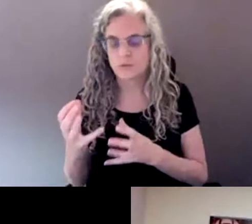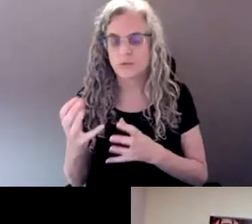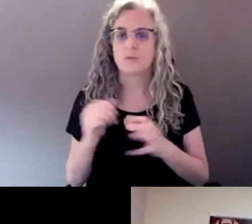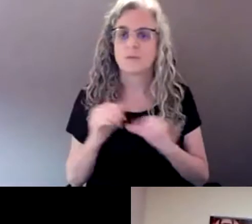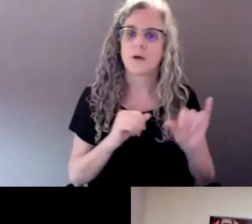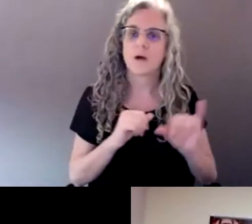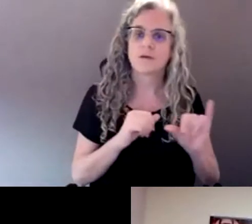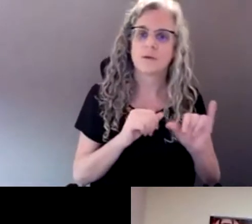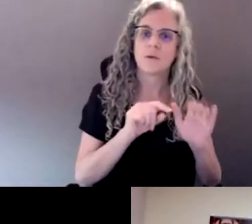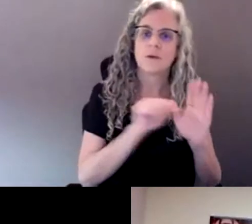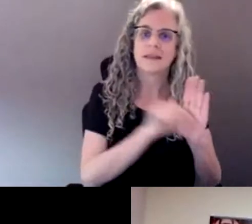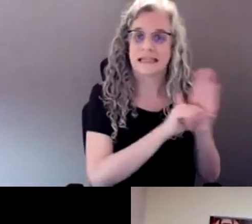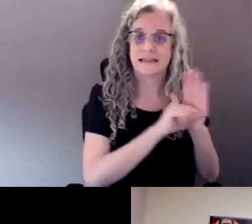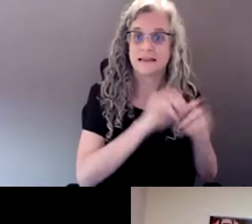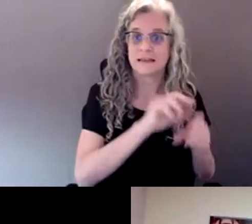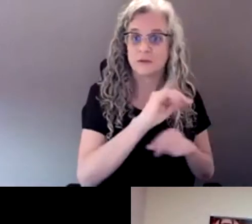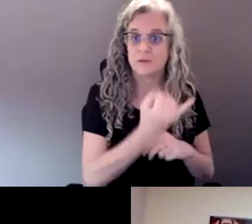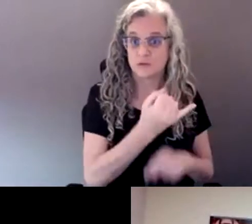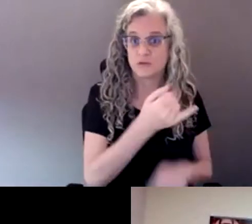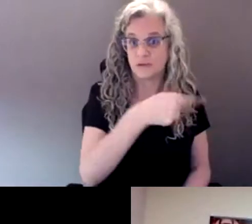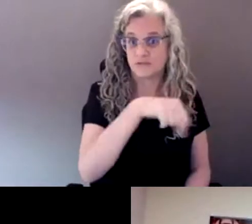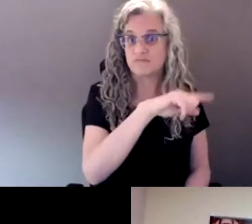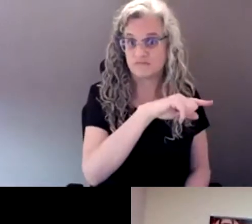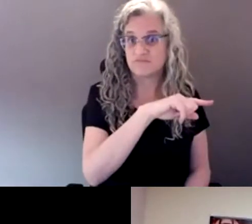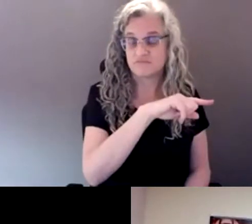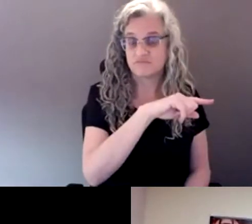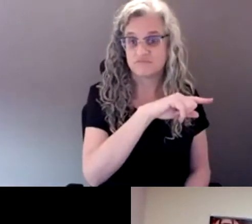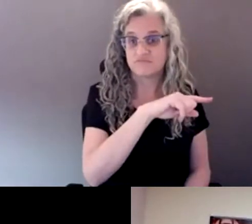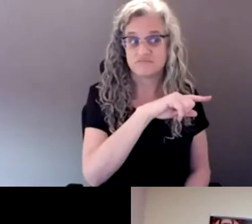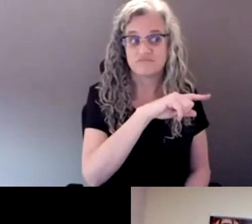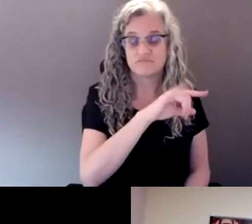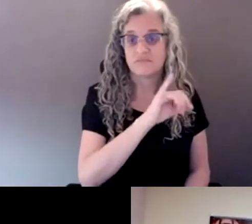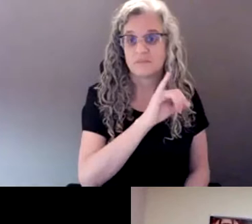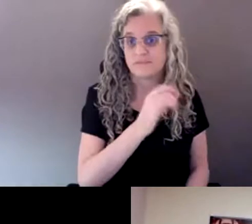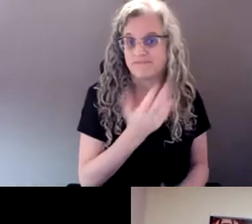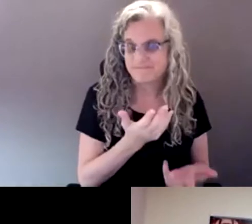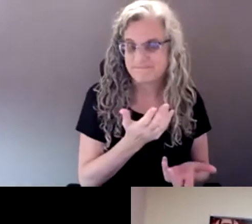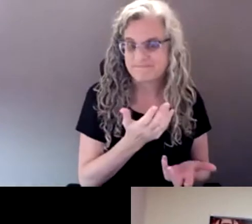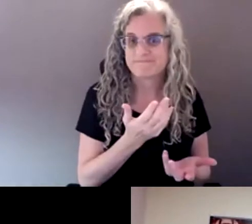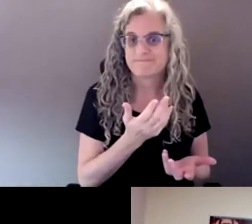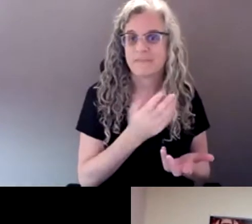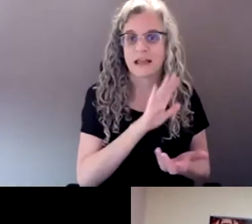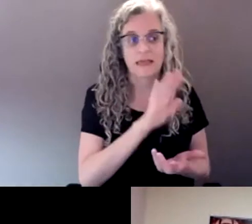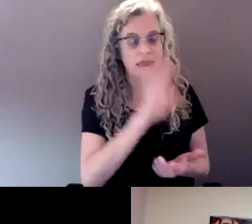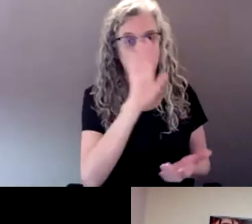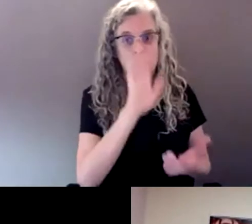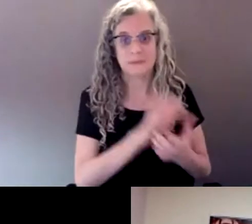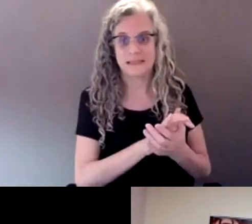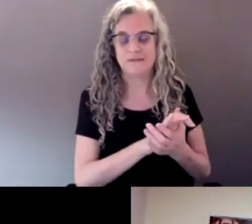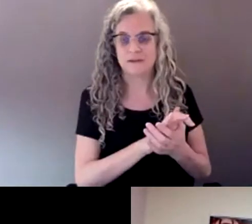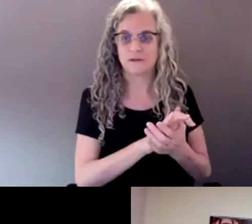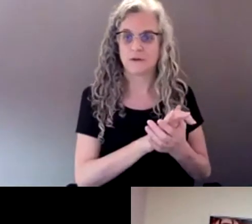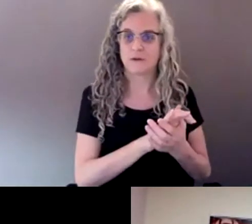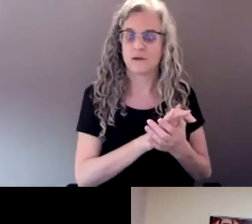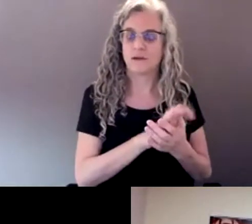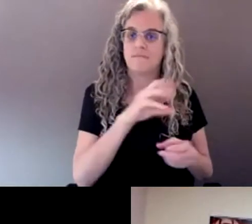the killings in New Jersey, were those, the manifestos were articulated in that, in those terms. We are the